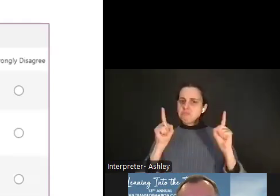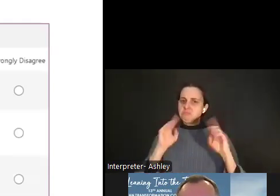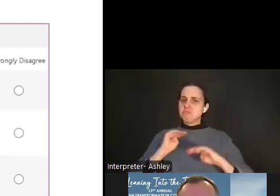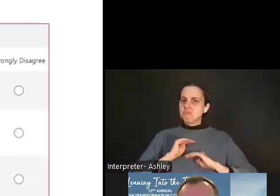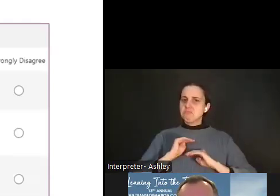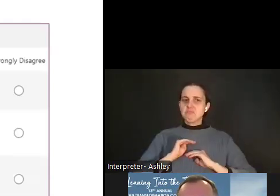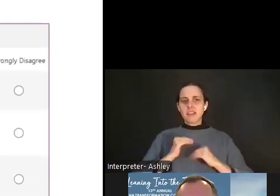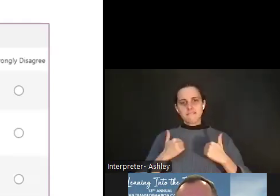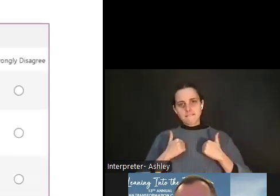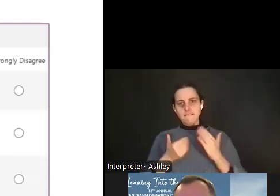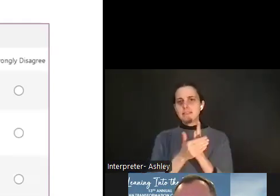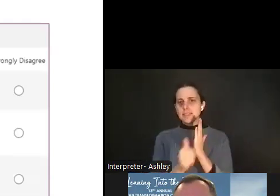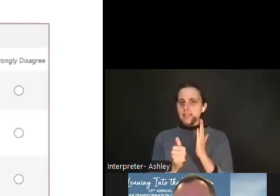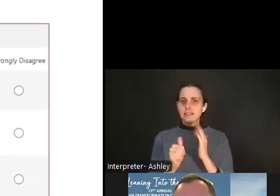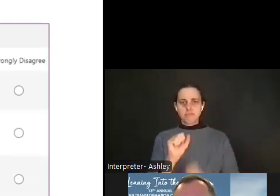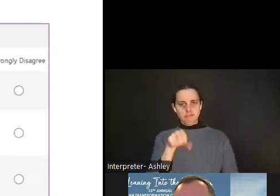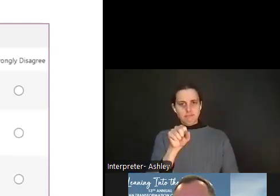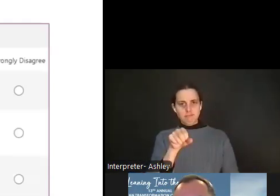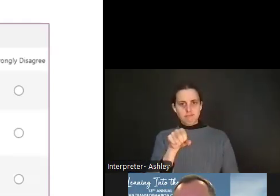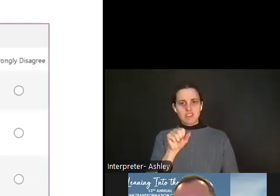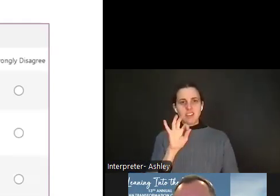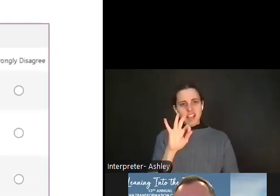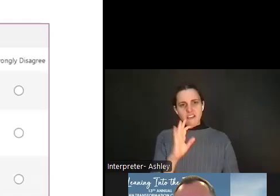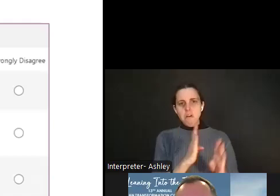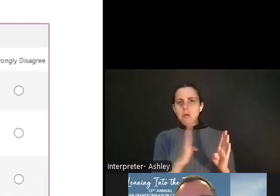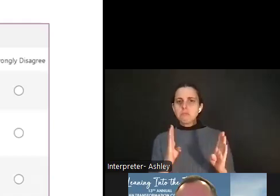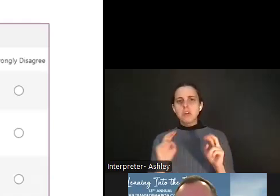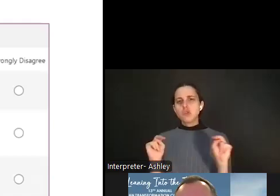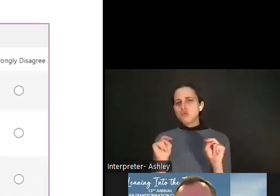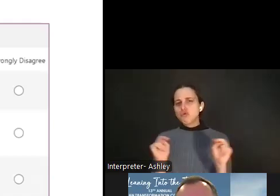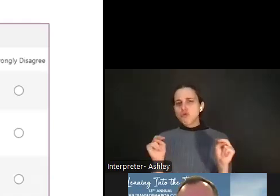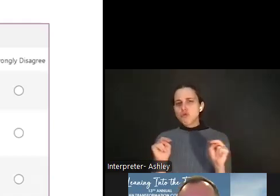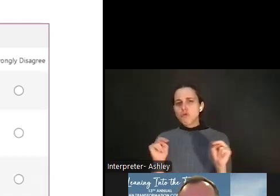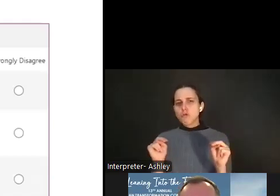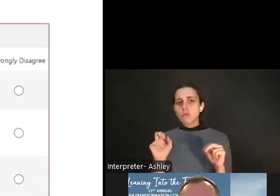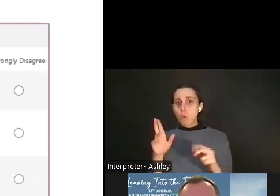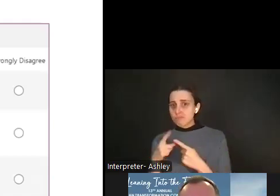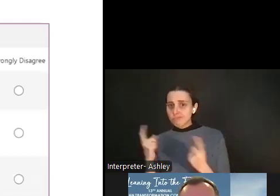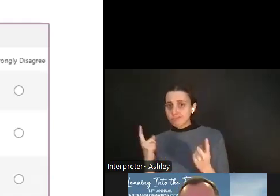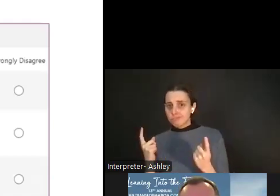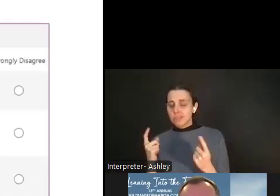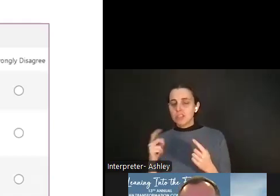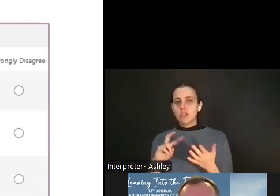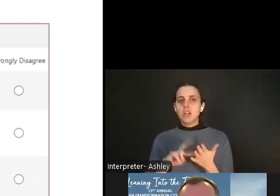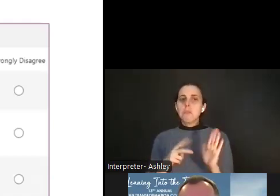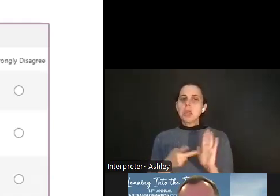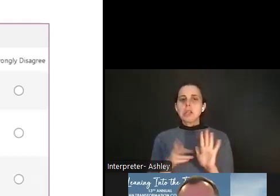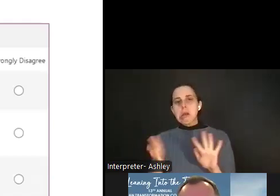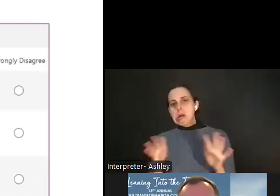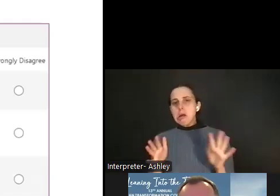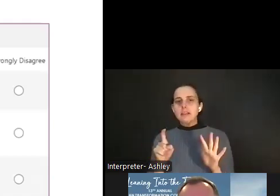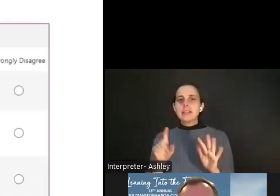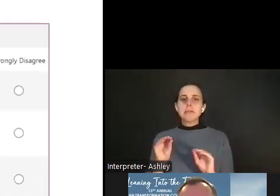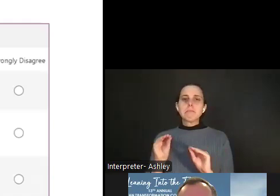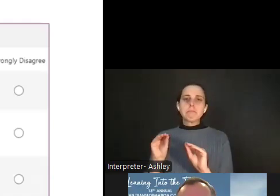at the ability level. If somebody says that they are neutral or disagree, we know they are before that, maybe